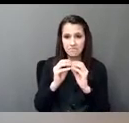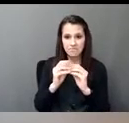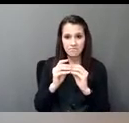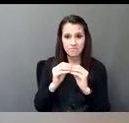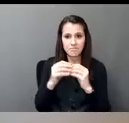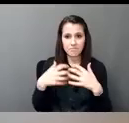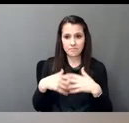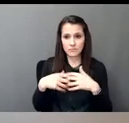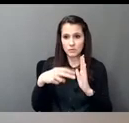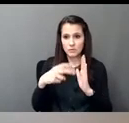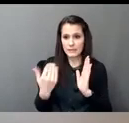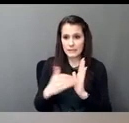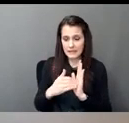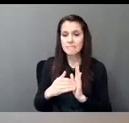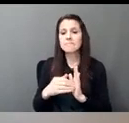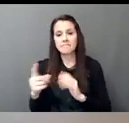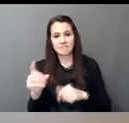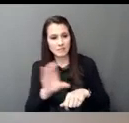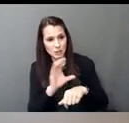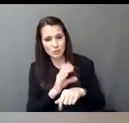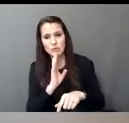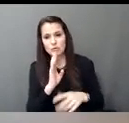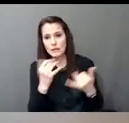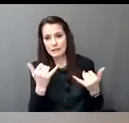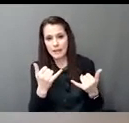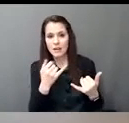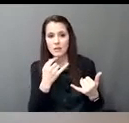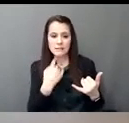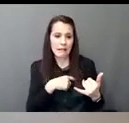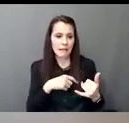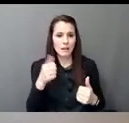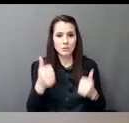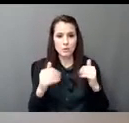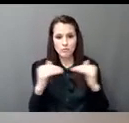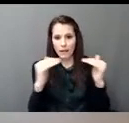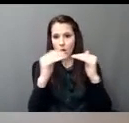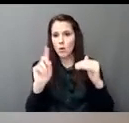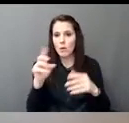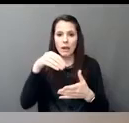And the computer is talking now. It's telling us what level we're on and where in the website we are.